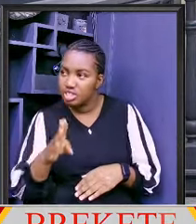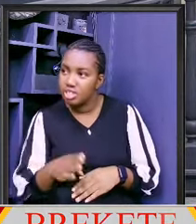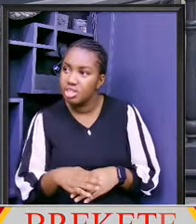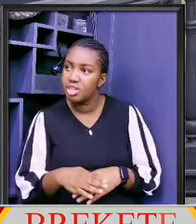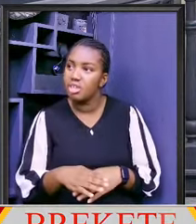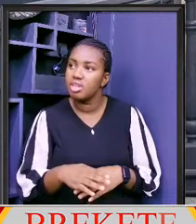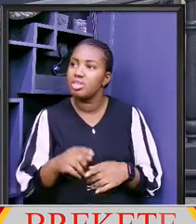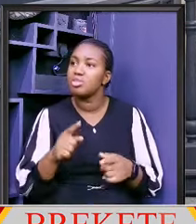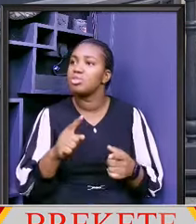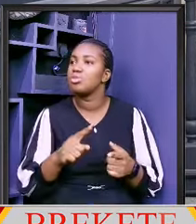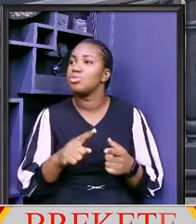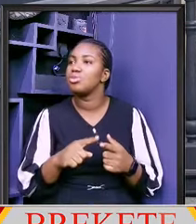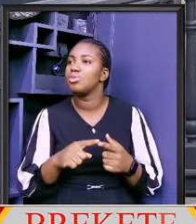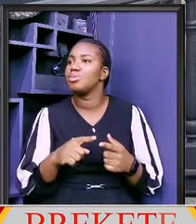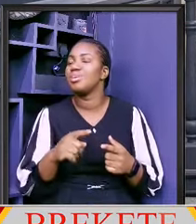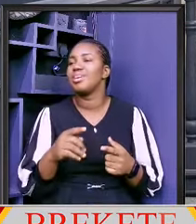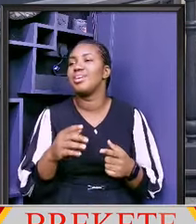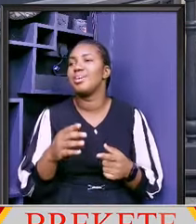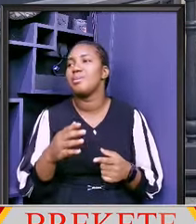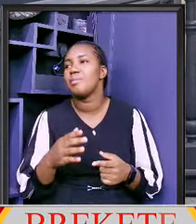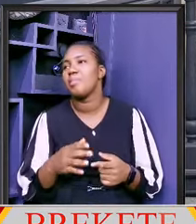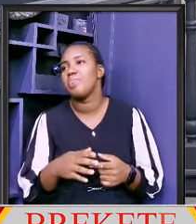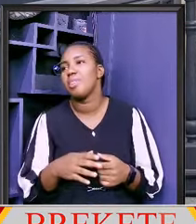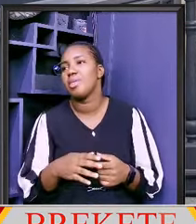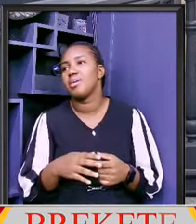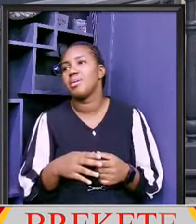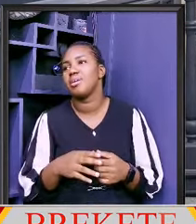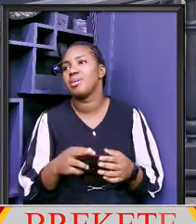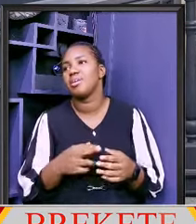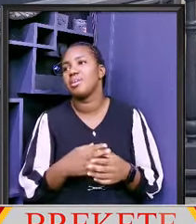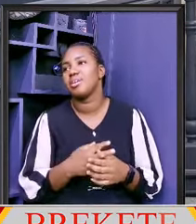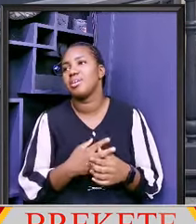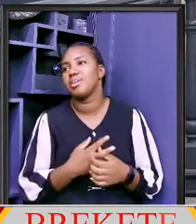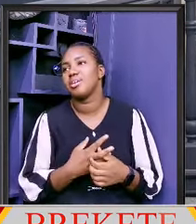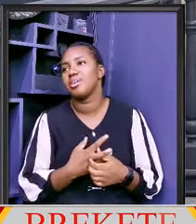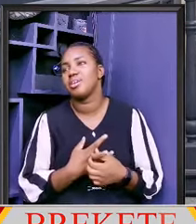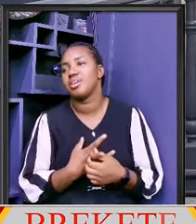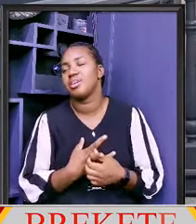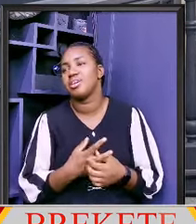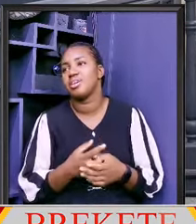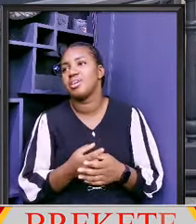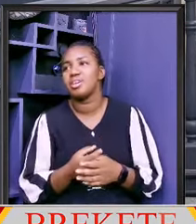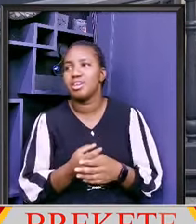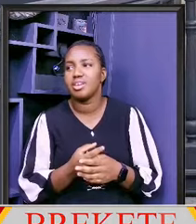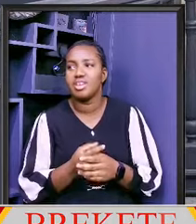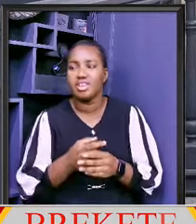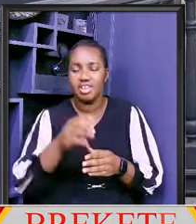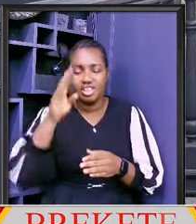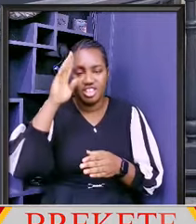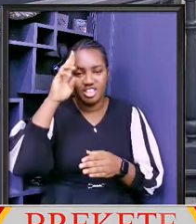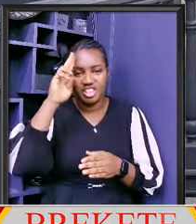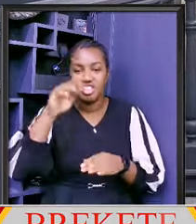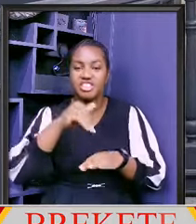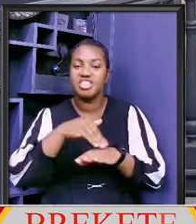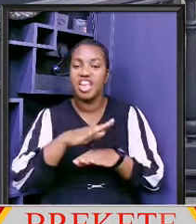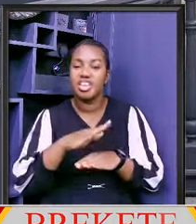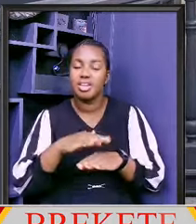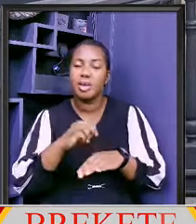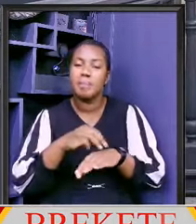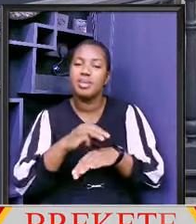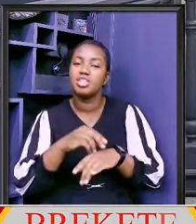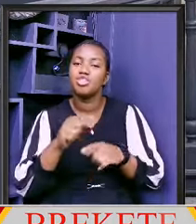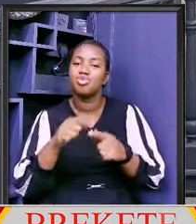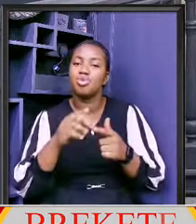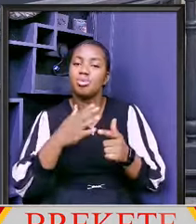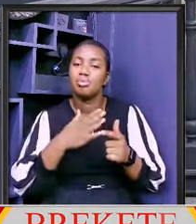Madam." Are you a Muslim? No. Okay. So why assalamu alaikum? It's confusing. Is your wife a Muslim? He's not. Wait, assalamu